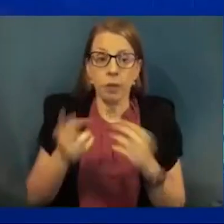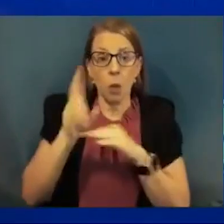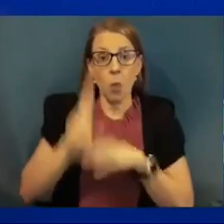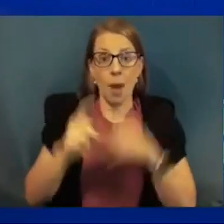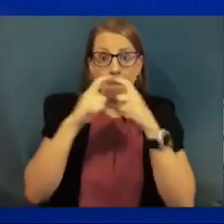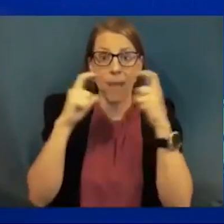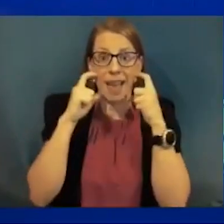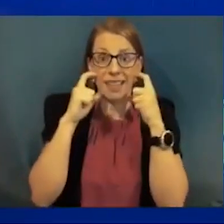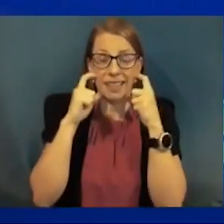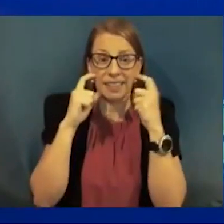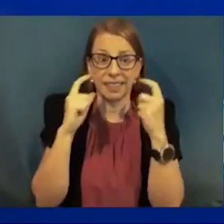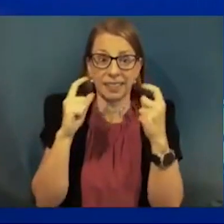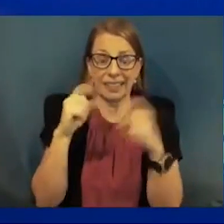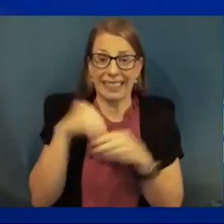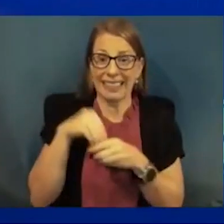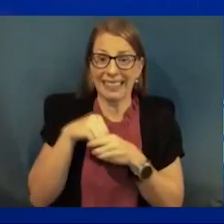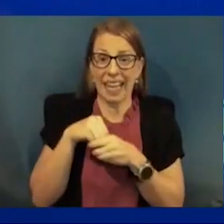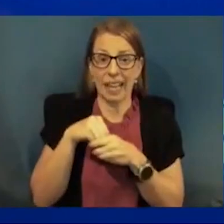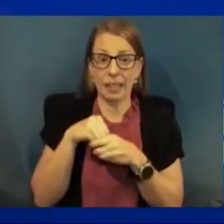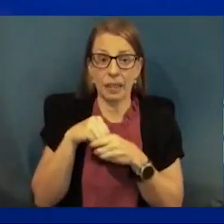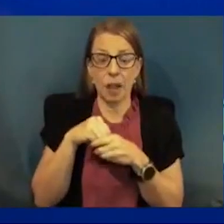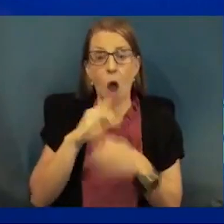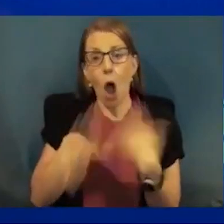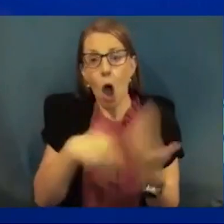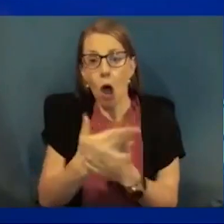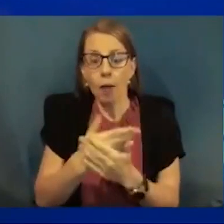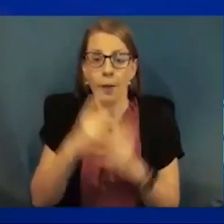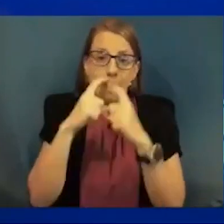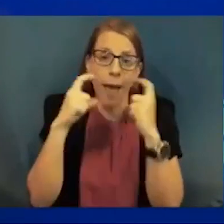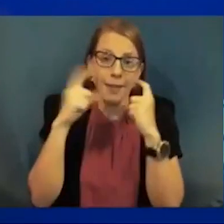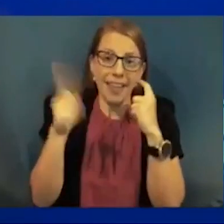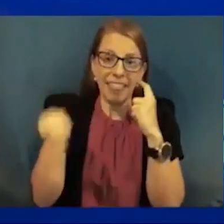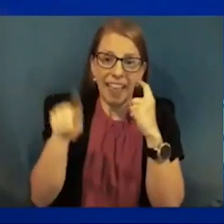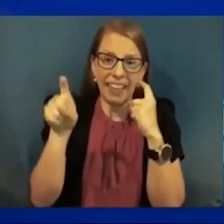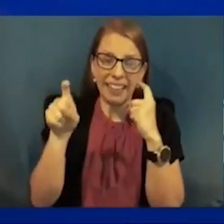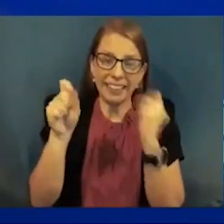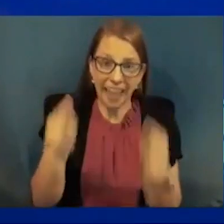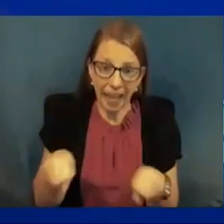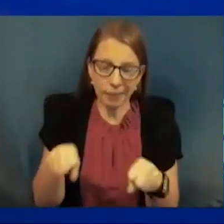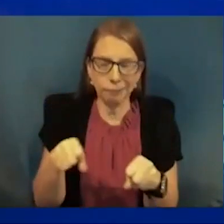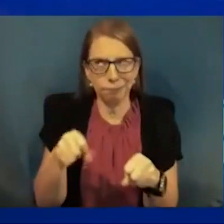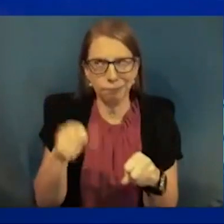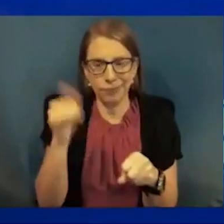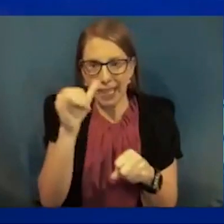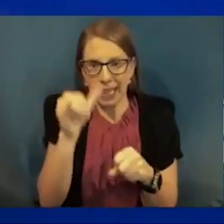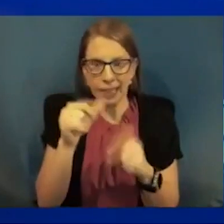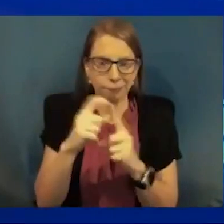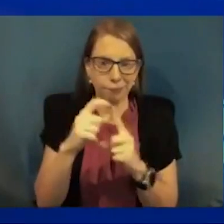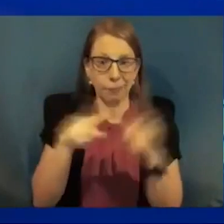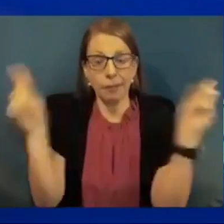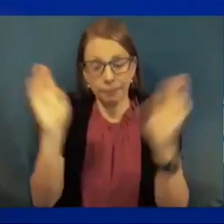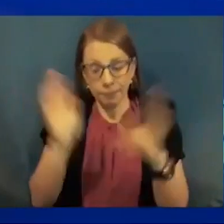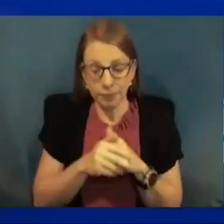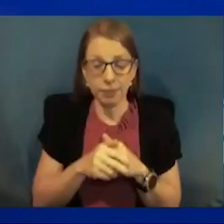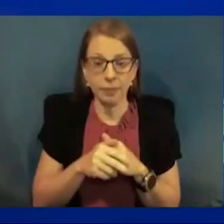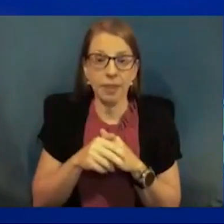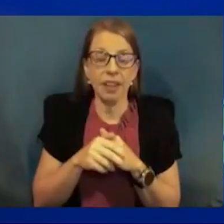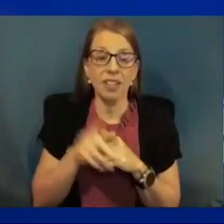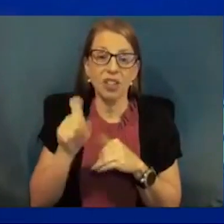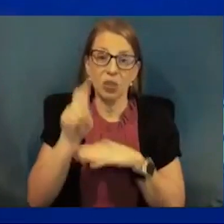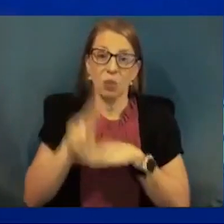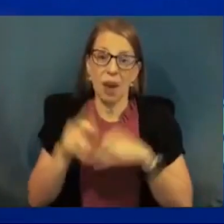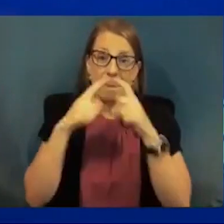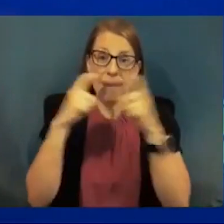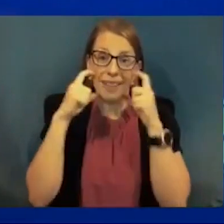indoor spaces. Well, all the masks sounds goofy, but everybody should be masked when they're in indoors. And then I think outdoors is a